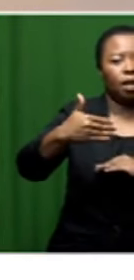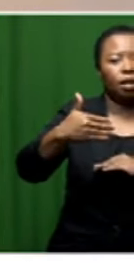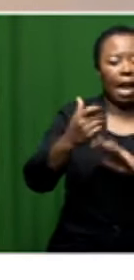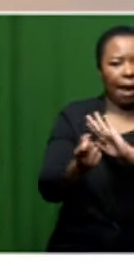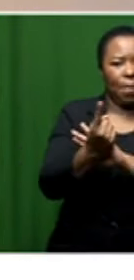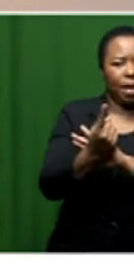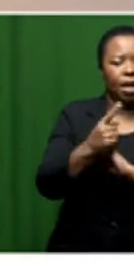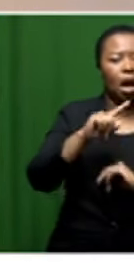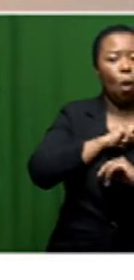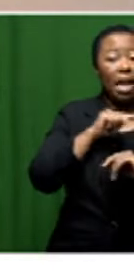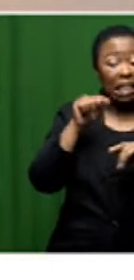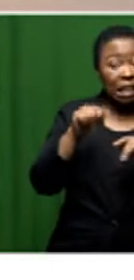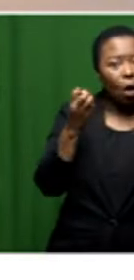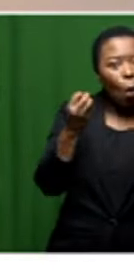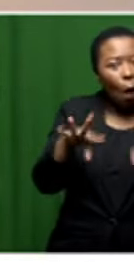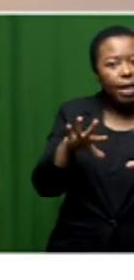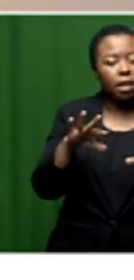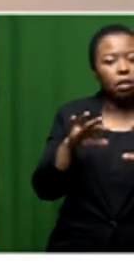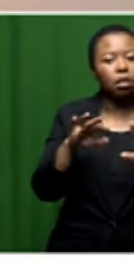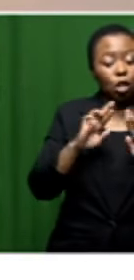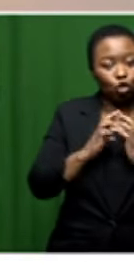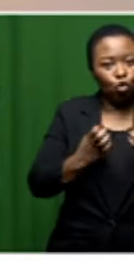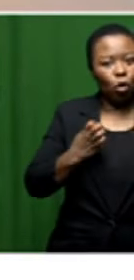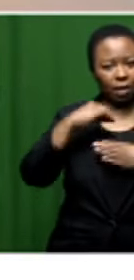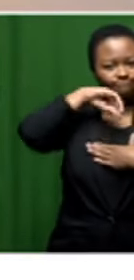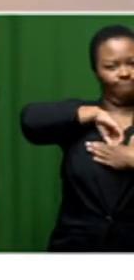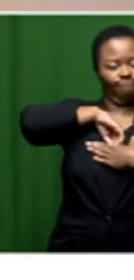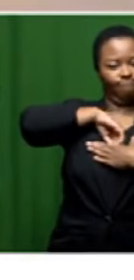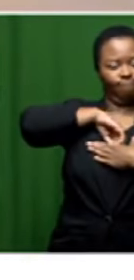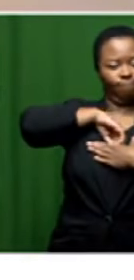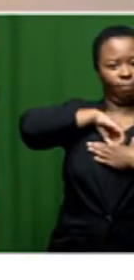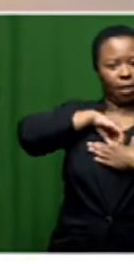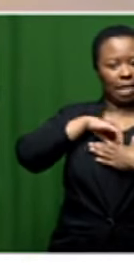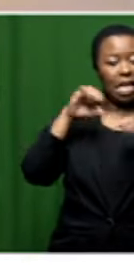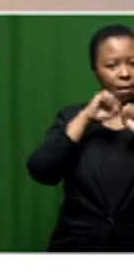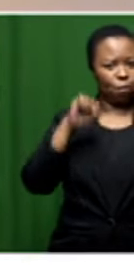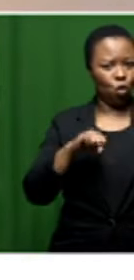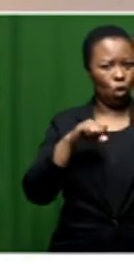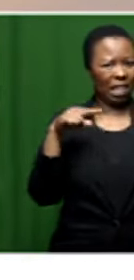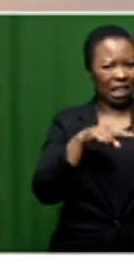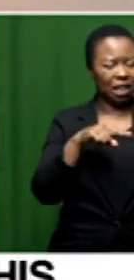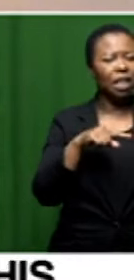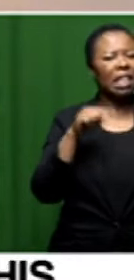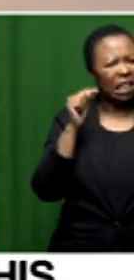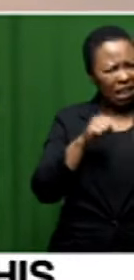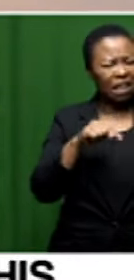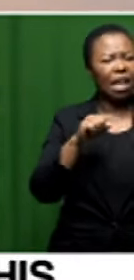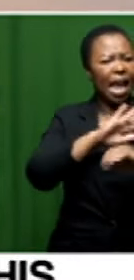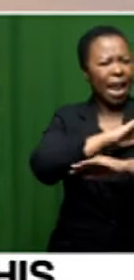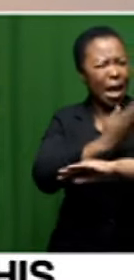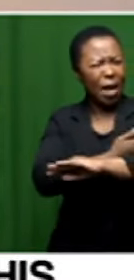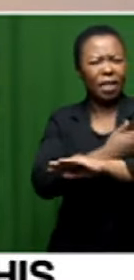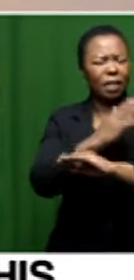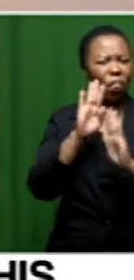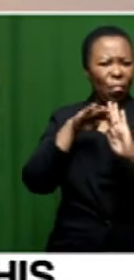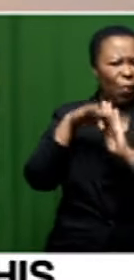only waste immune system resources, the soldiers as it were, but it spends an incredible amount of energy,